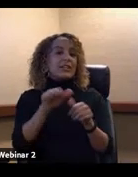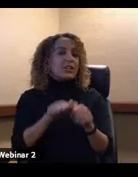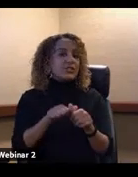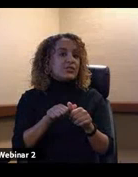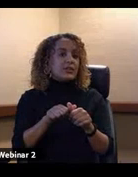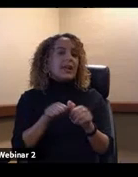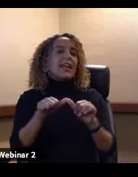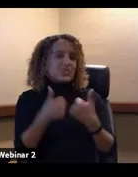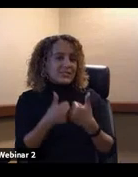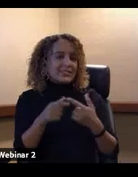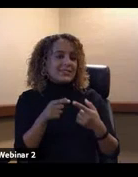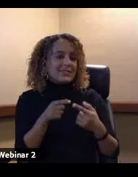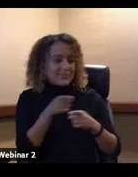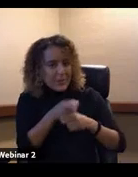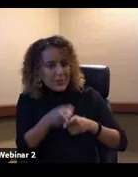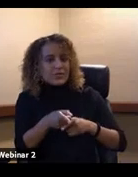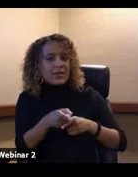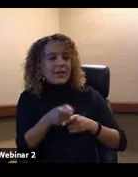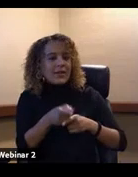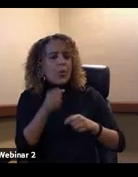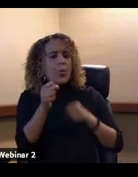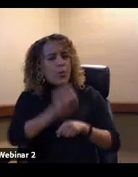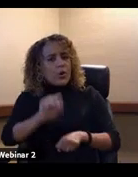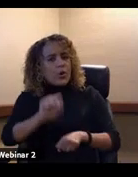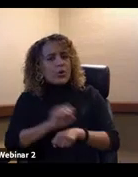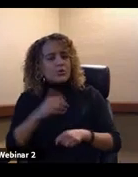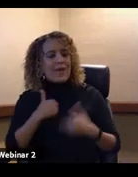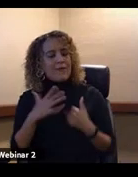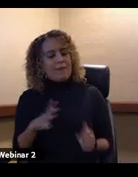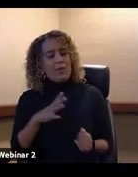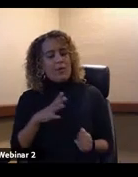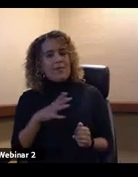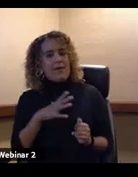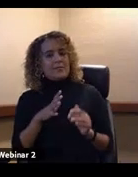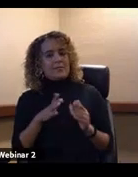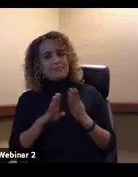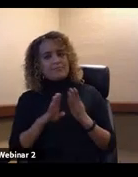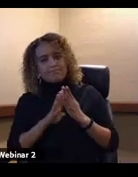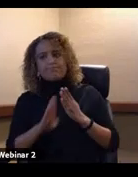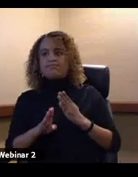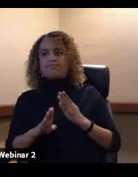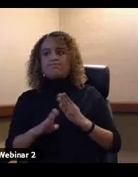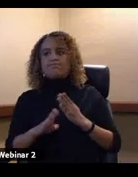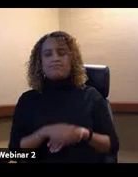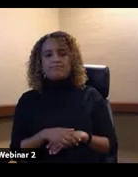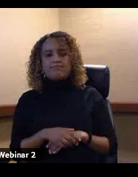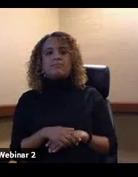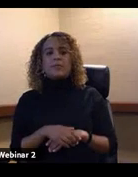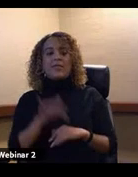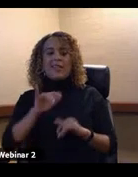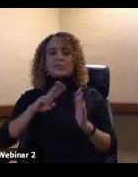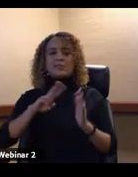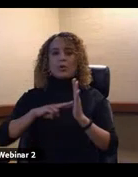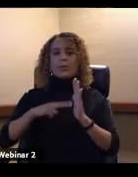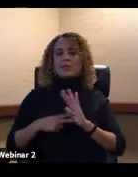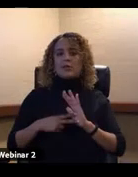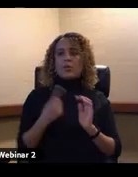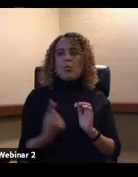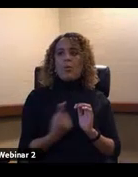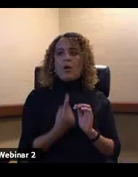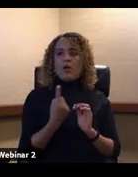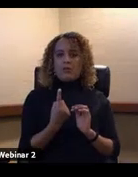agency's specialty, and work to create a formalized pipeline for survivor referrals. This could be another example of